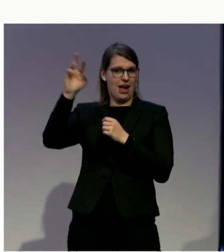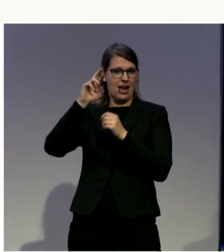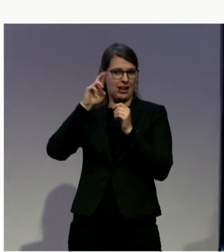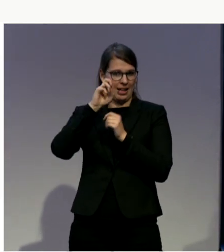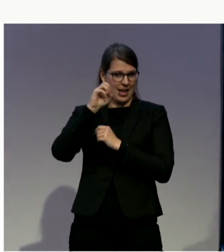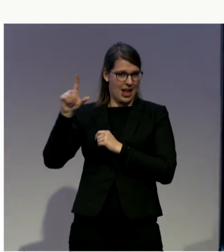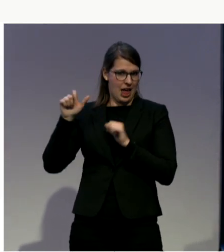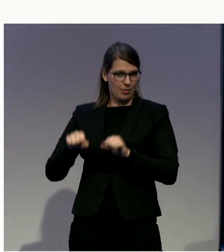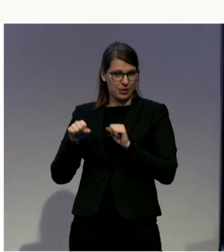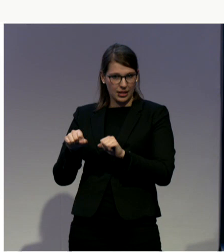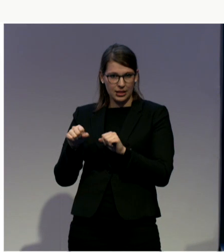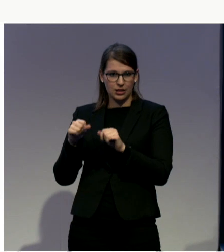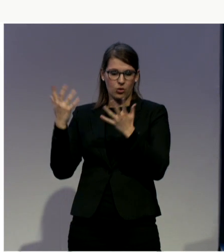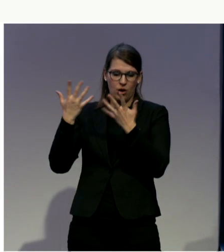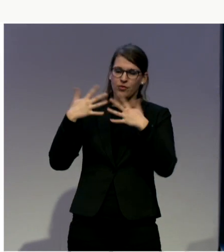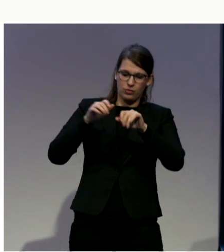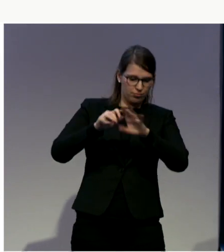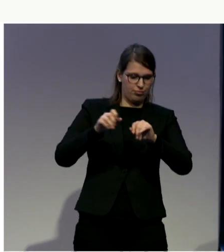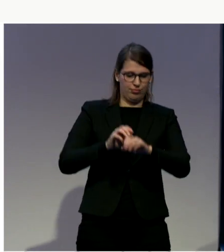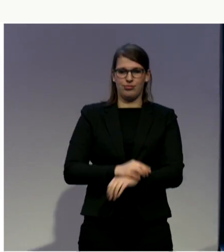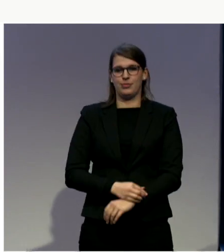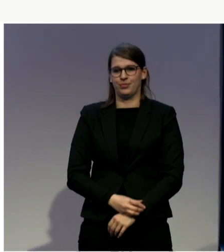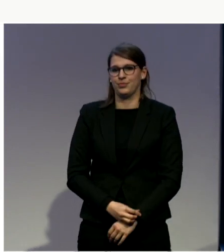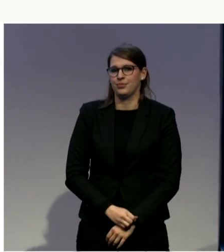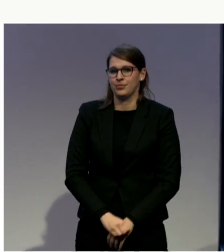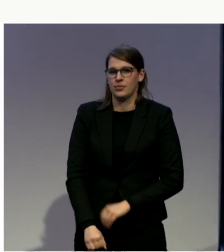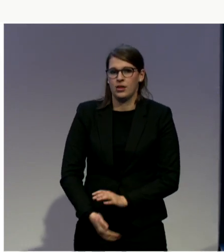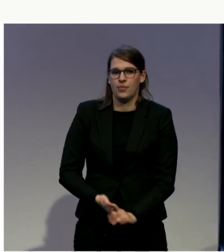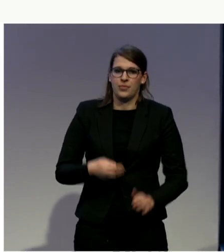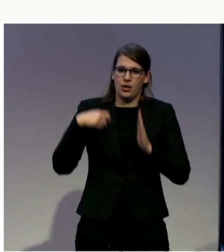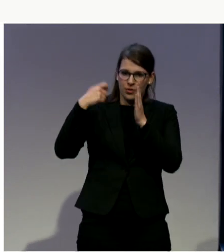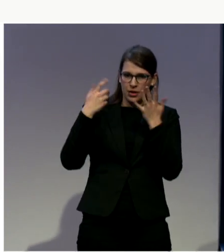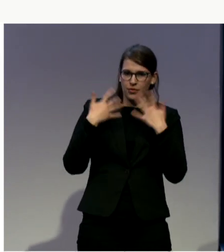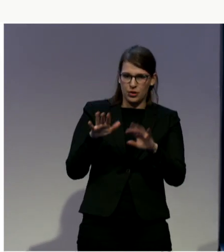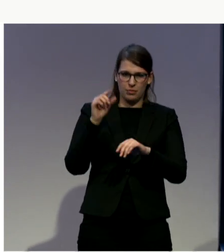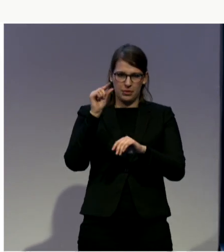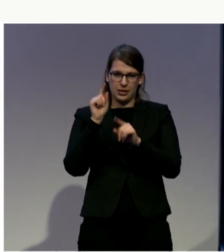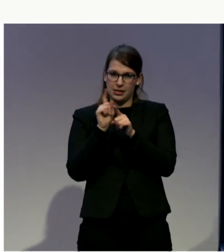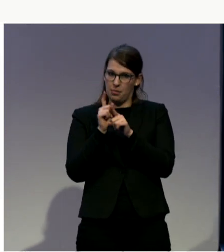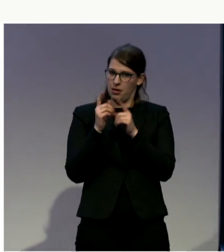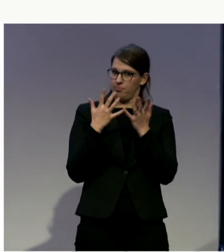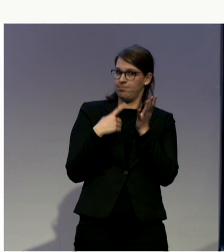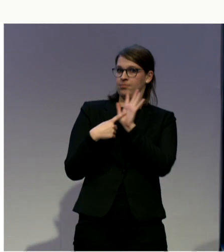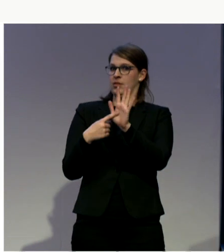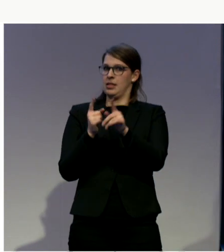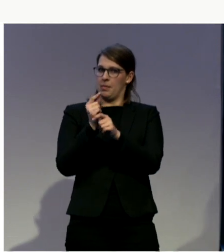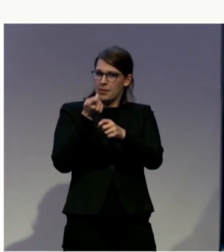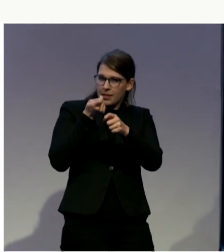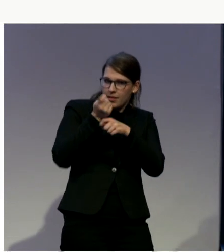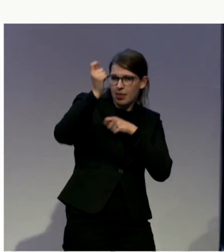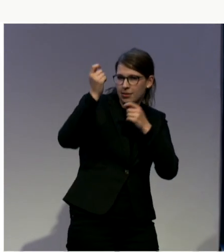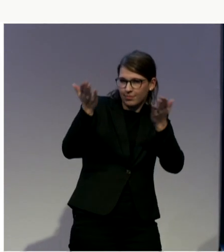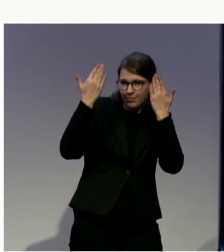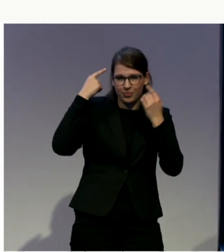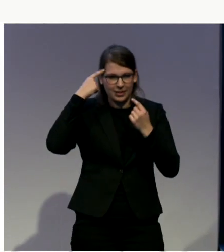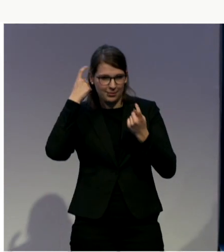are diverse and, I'd say, push the envelope a little bit and challenge our audiences and, most importantly, change perceptions of people with